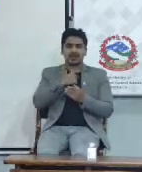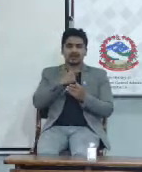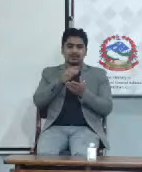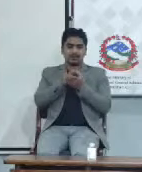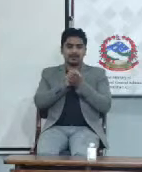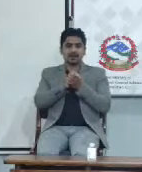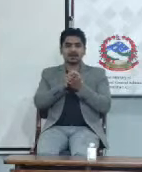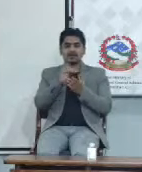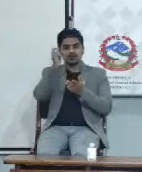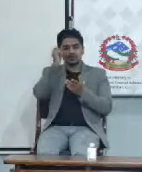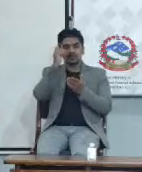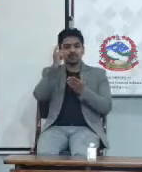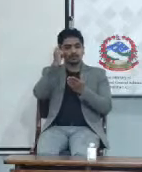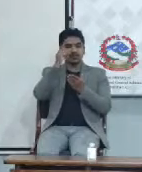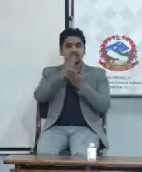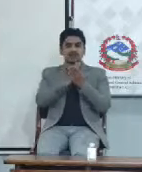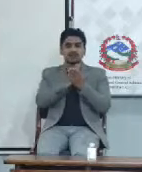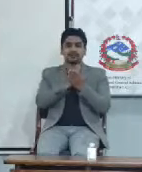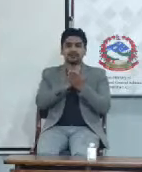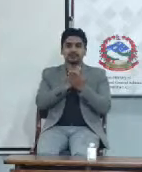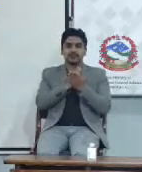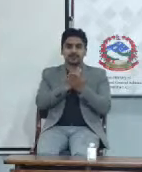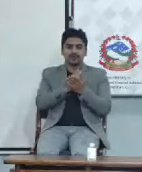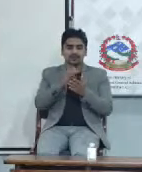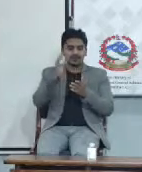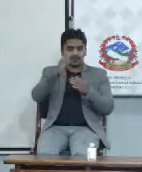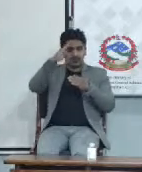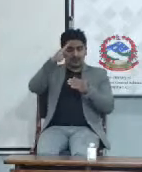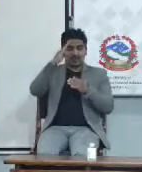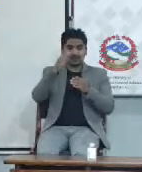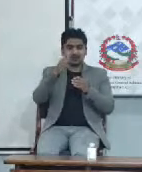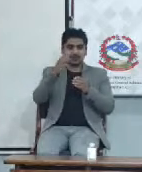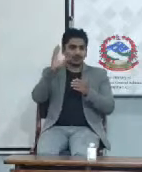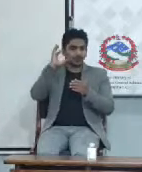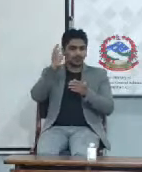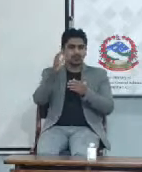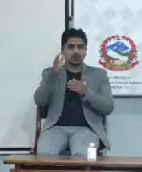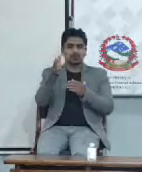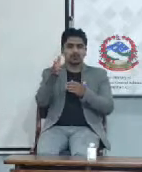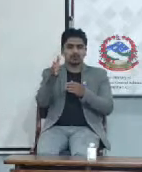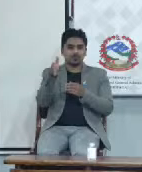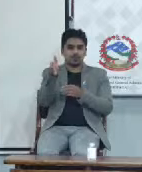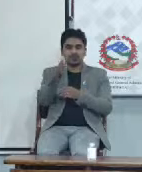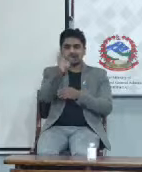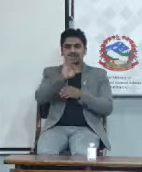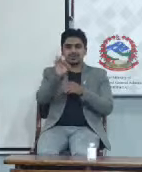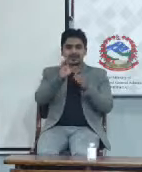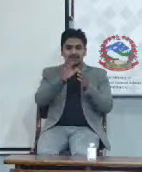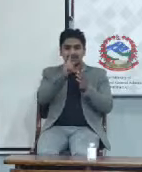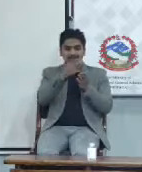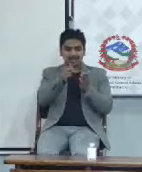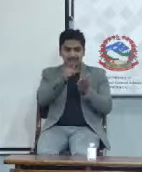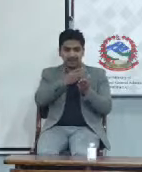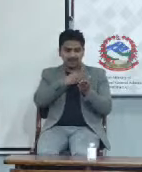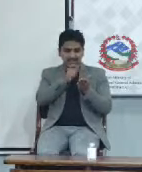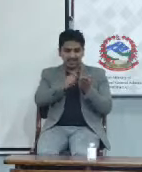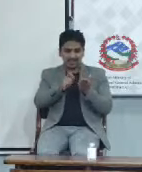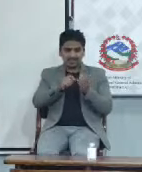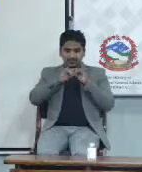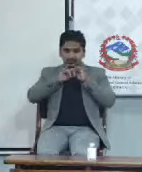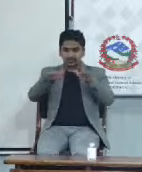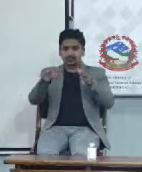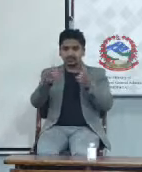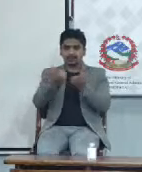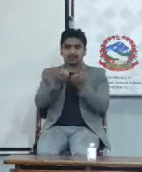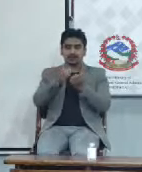is the process of the information? So one is writing in the media, but who is checking? Where is the gatekeeping mechanism? What is the